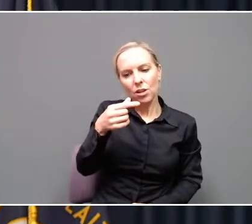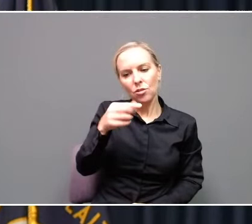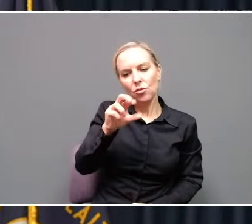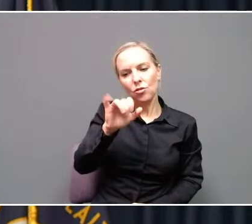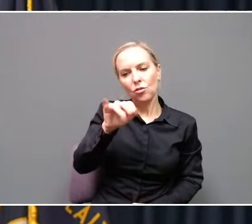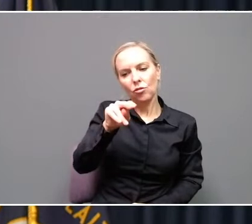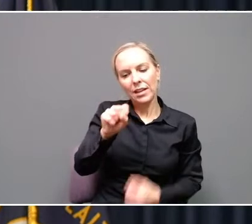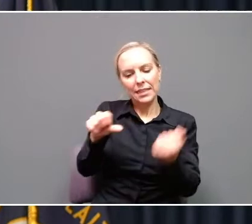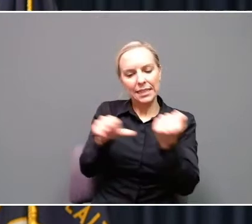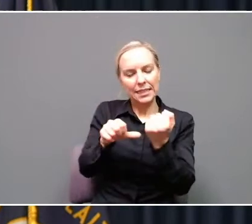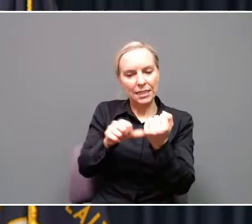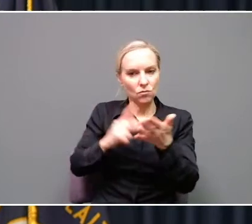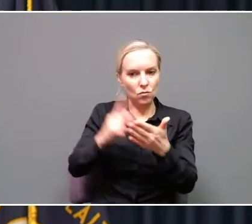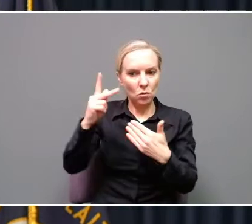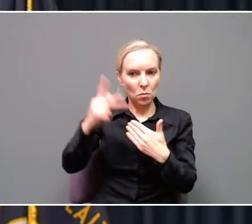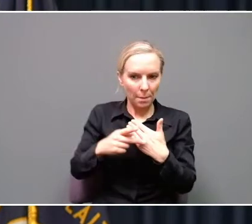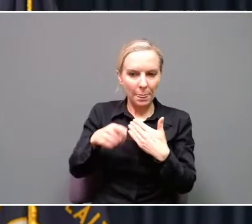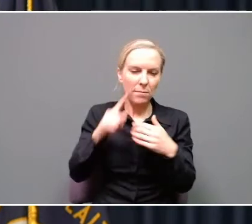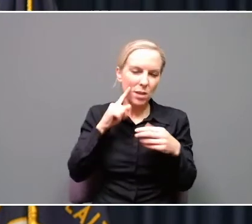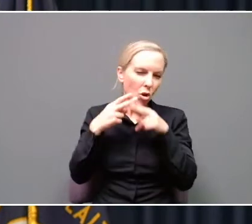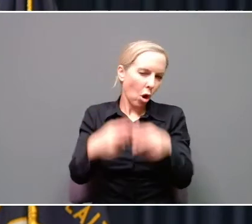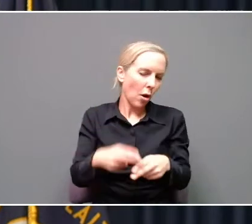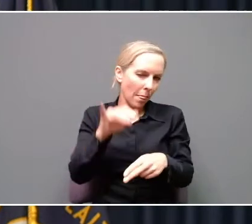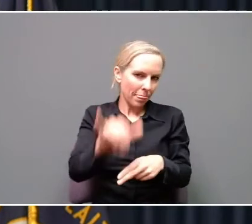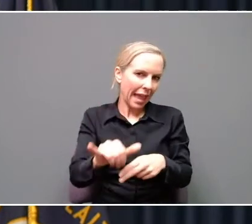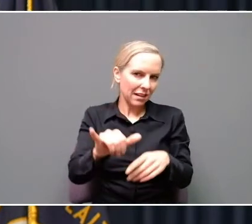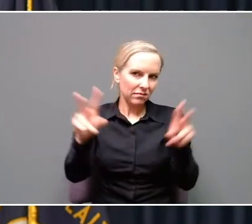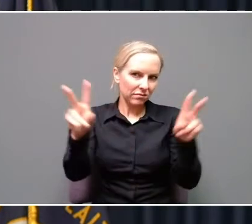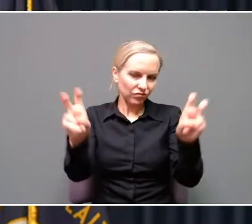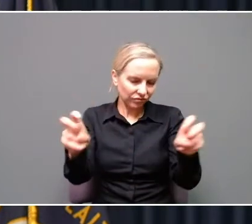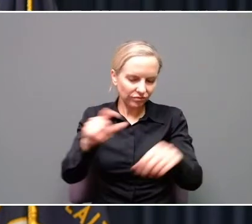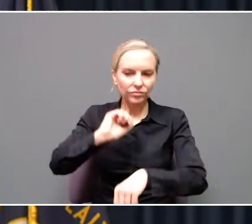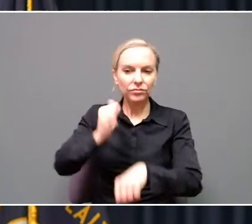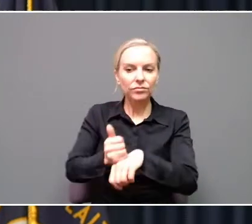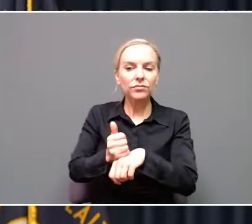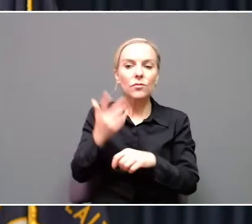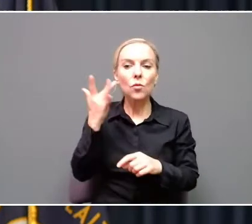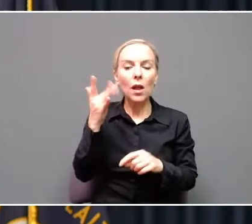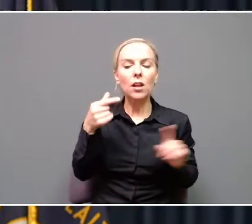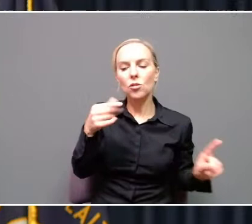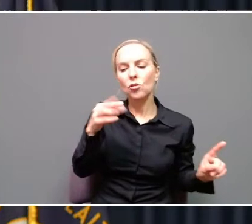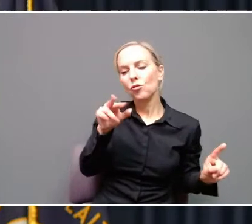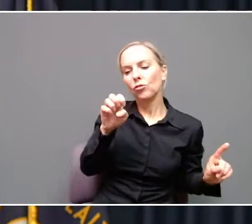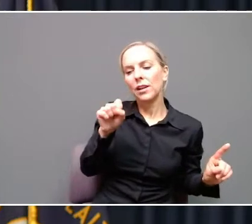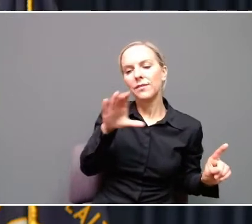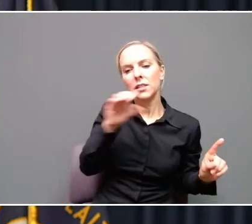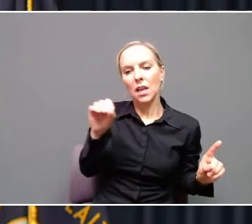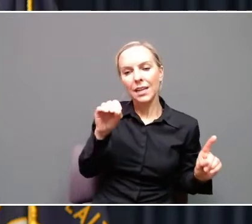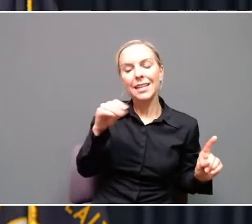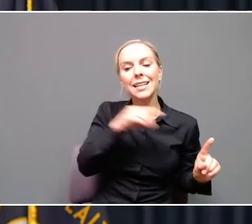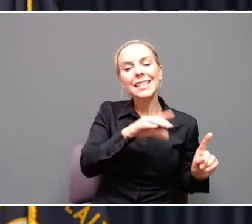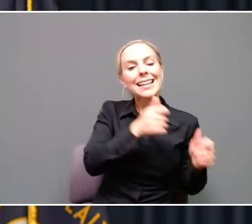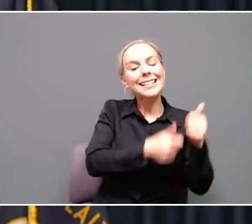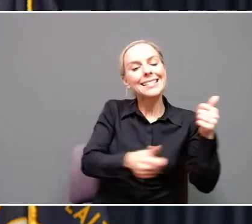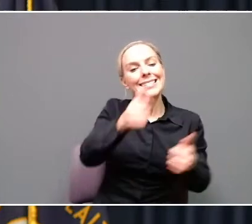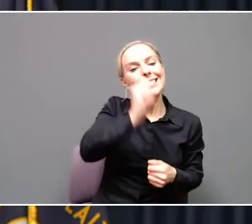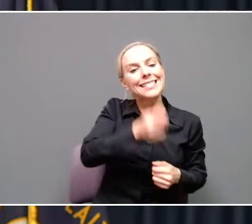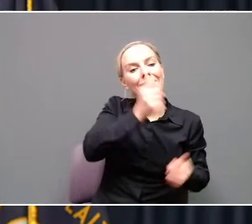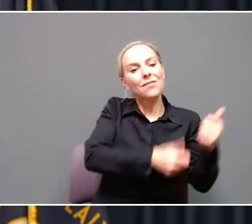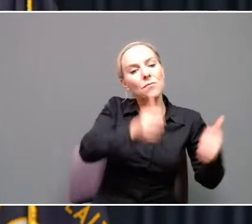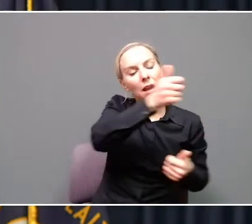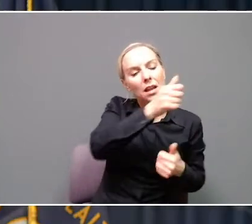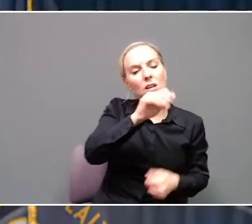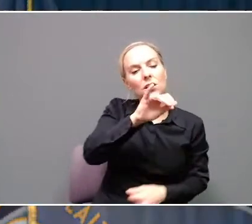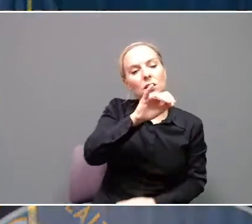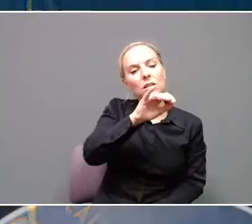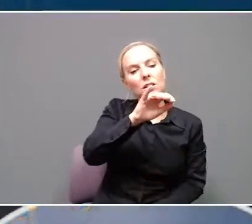this program is going to be called. And it was established after Graves County Judge Executive Jesse Perry and some local farmers. I